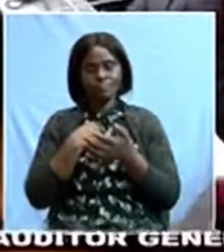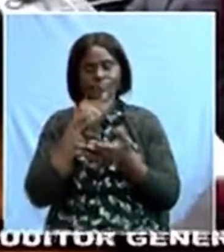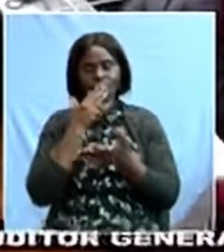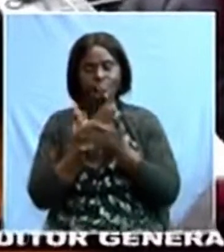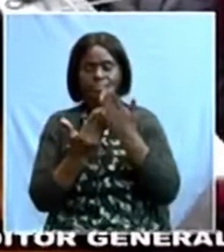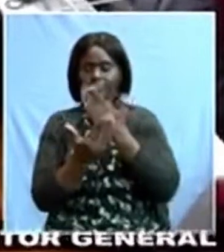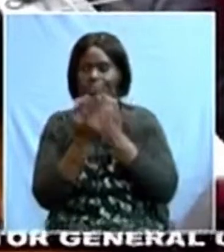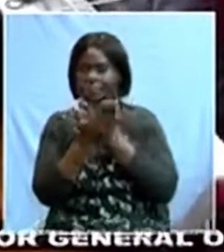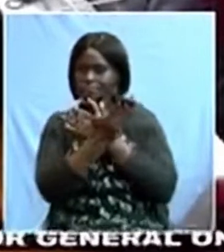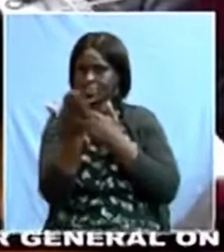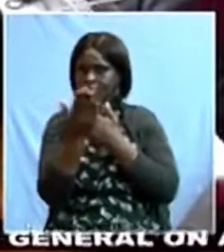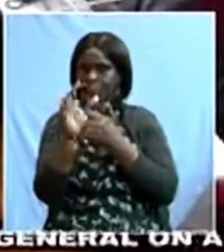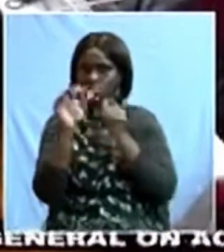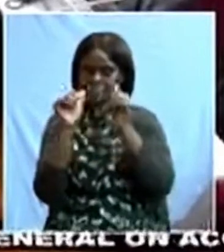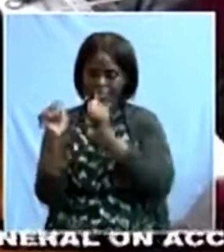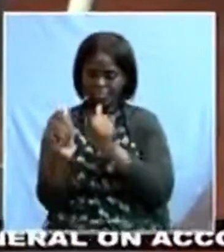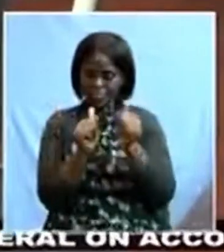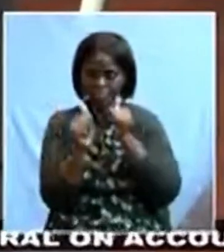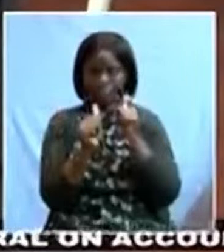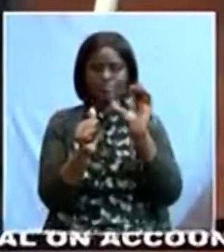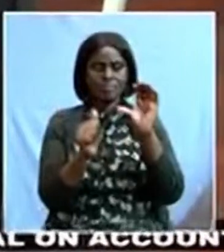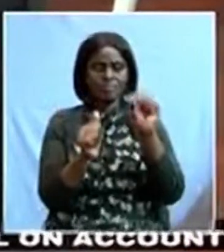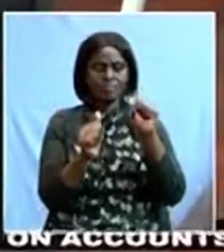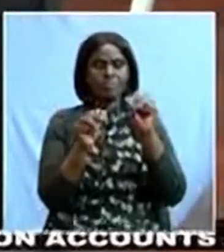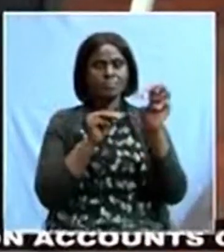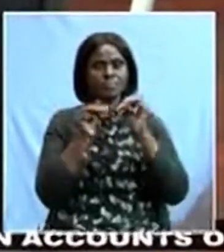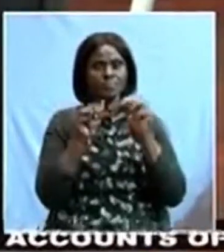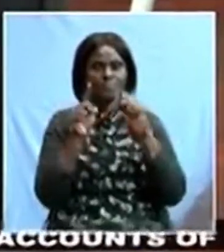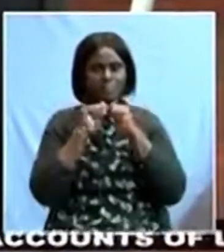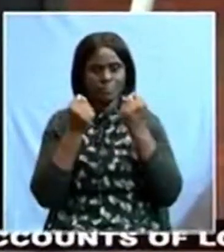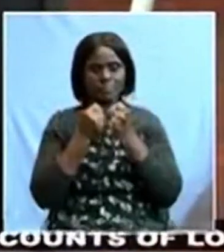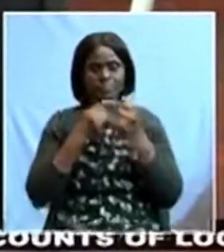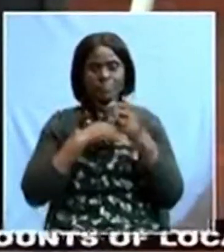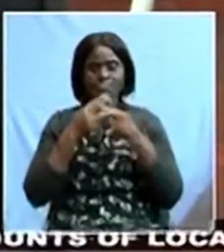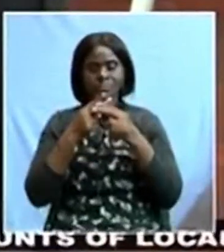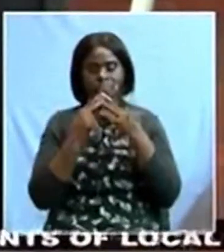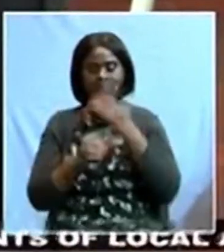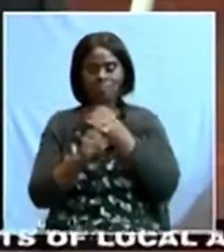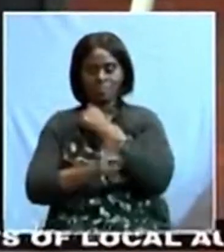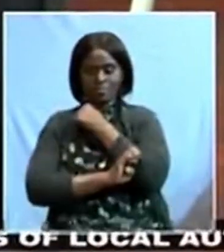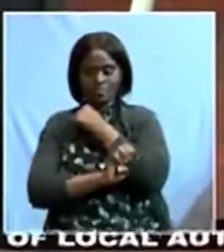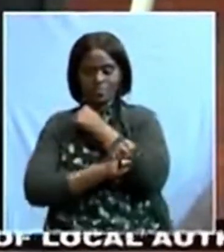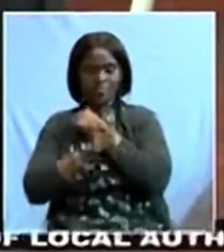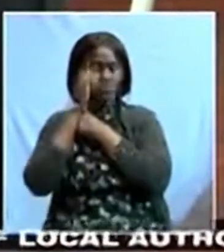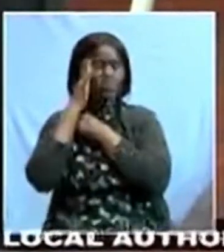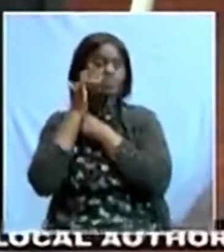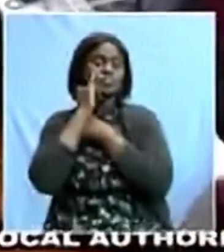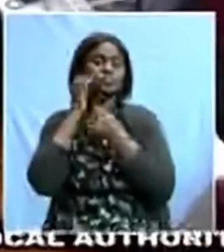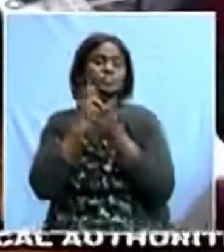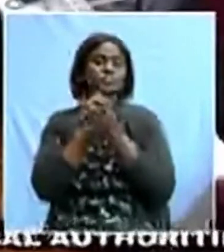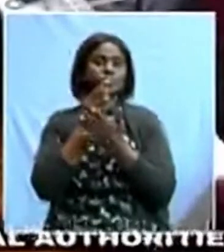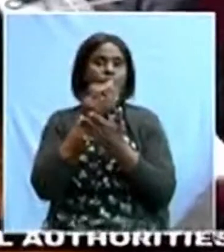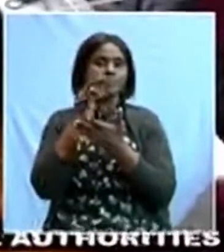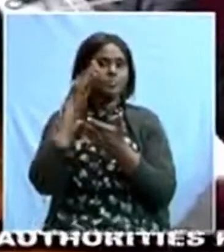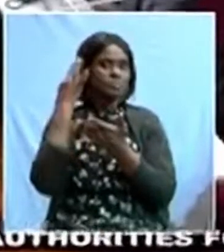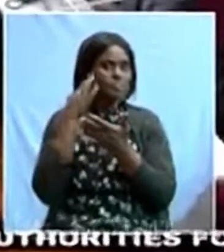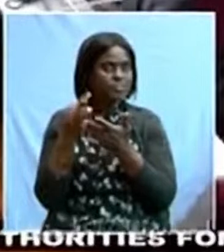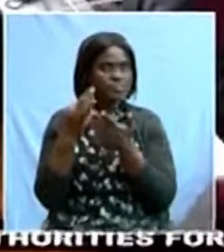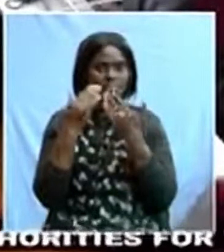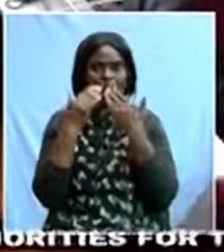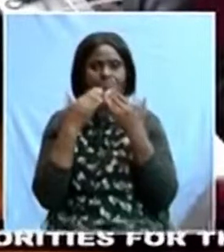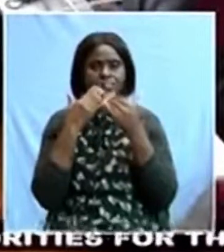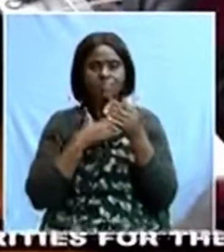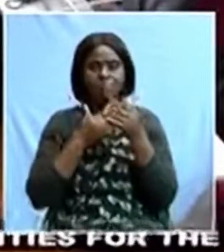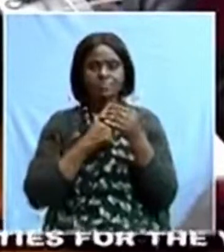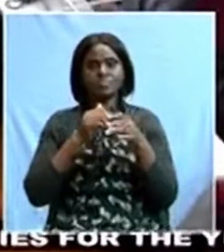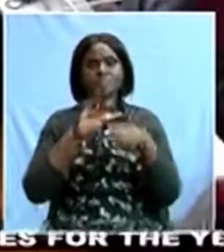morning to you, Acting CS, and your management team. My name is Emmanuel Valia from the Office of the Clerk. Thank you so much. I now